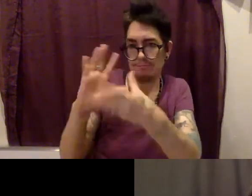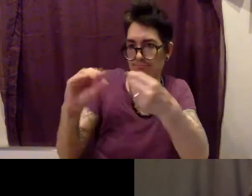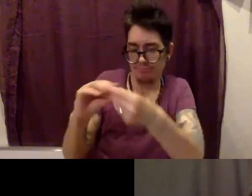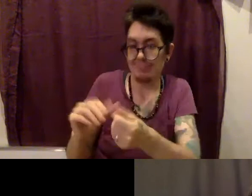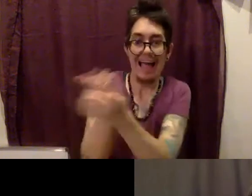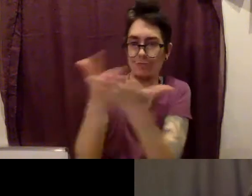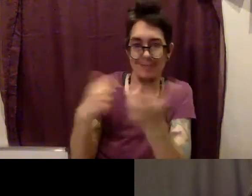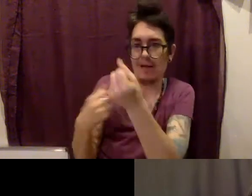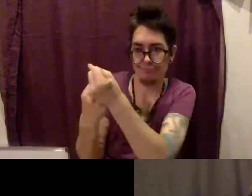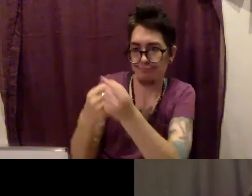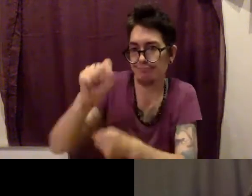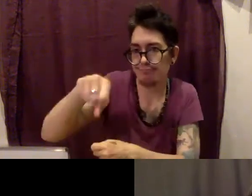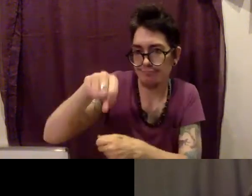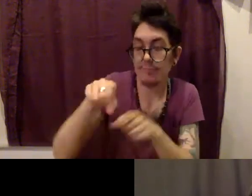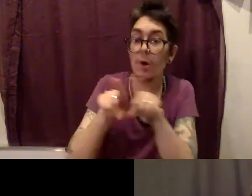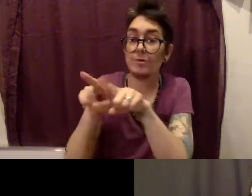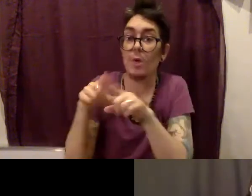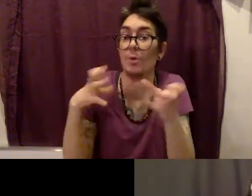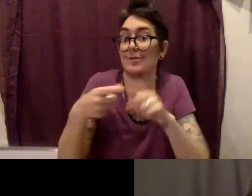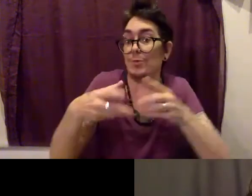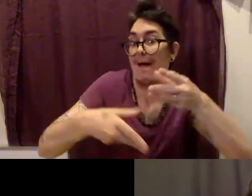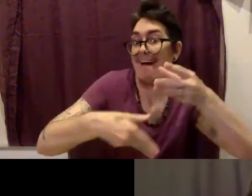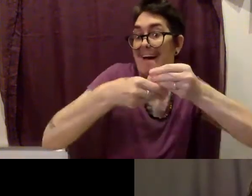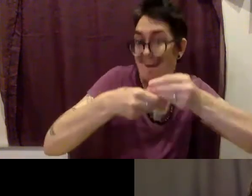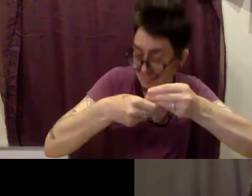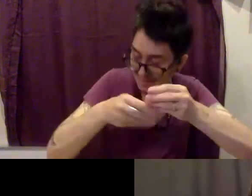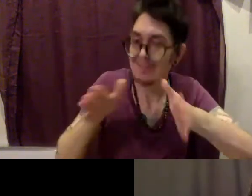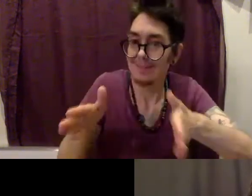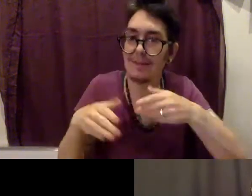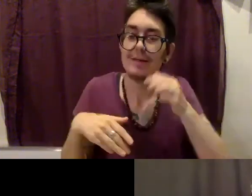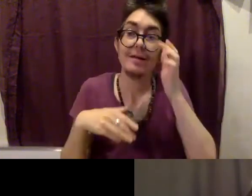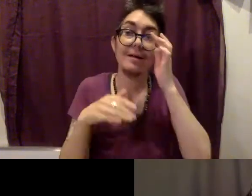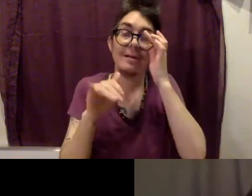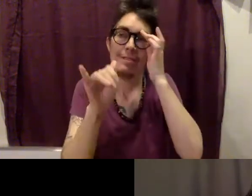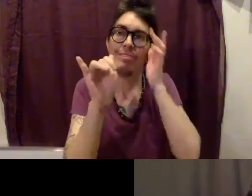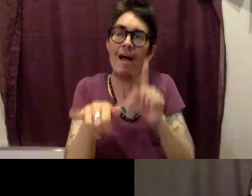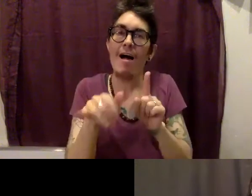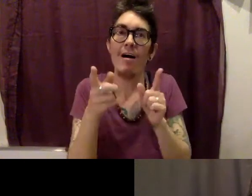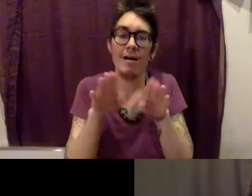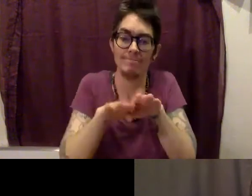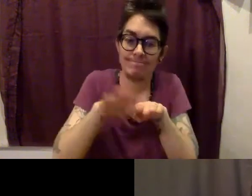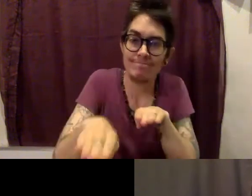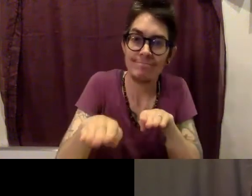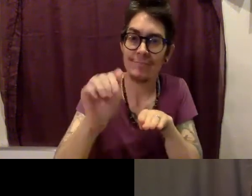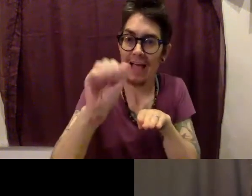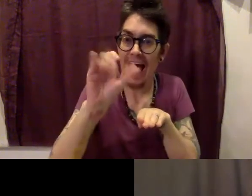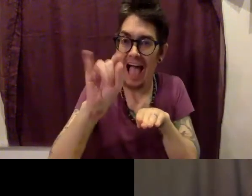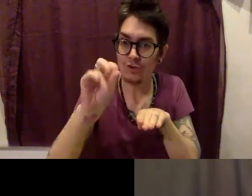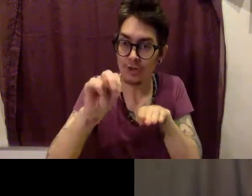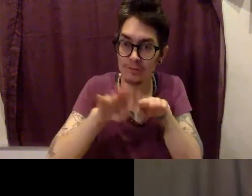that. As far as, all of the comments so far, I really support. And I just want to add, I guess is what I'm trying to